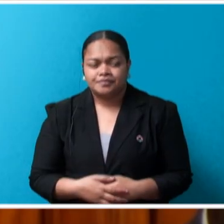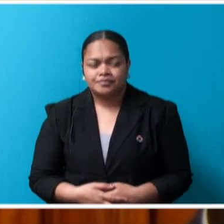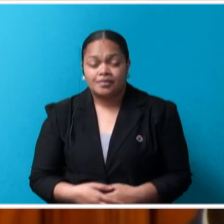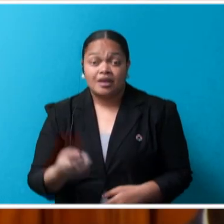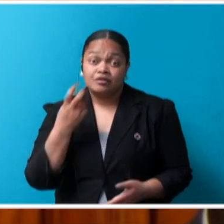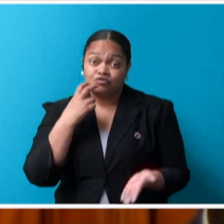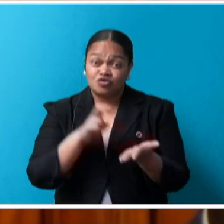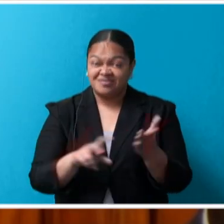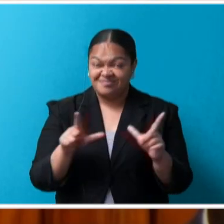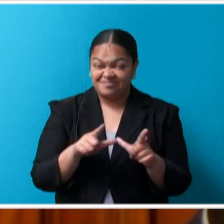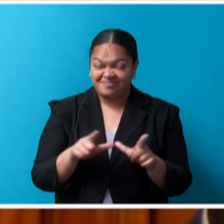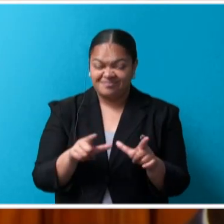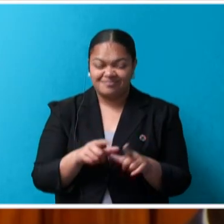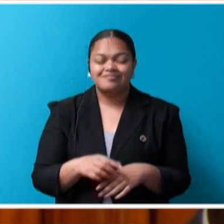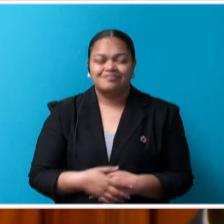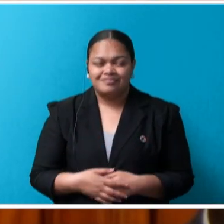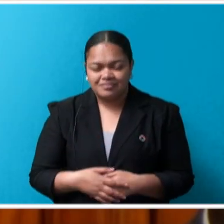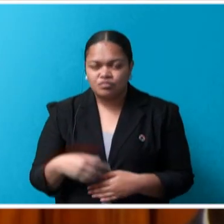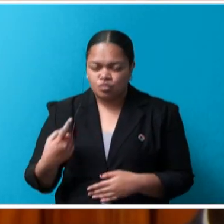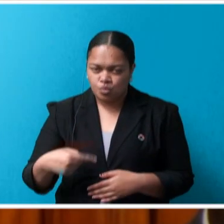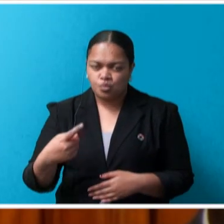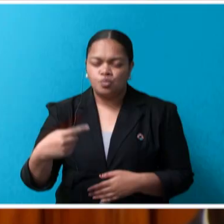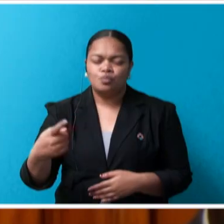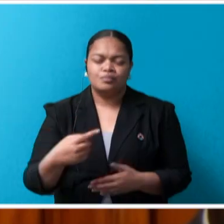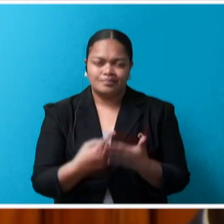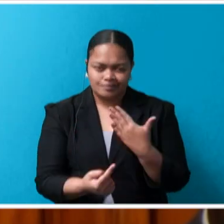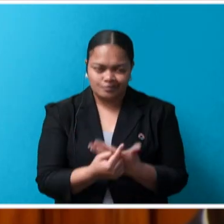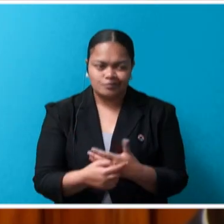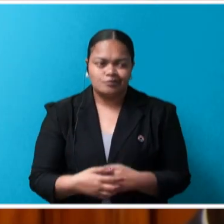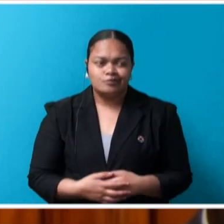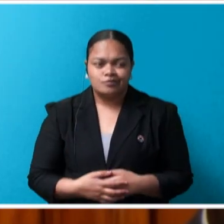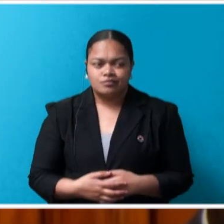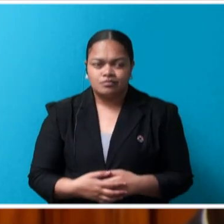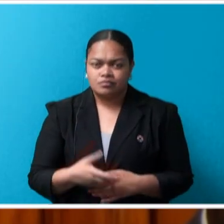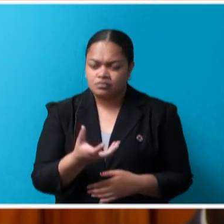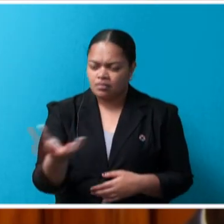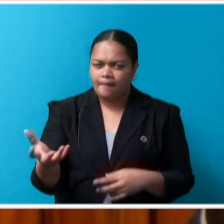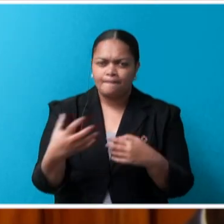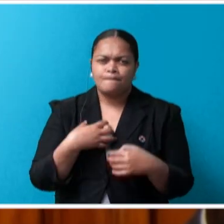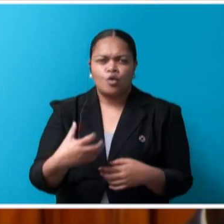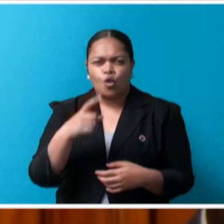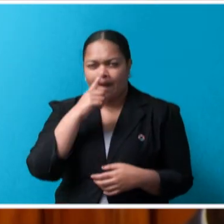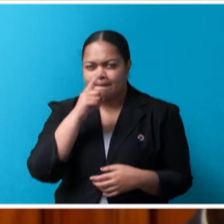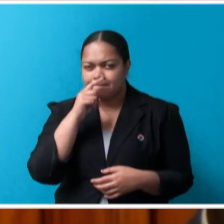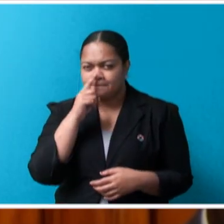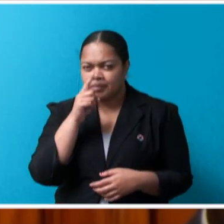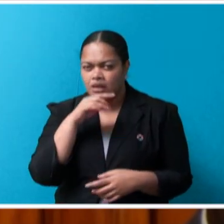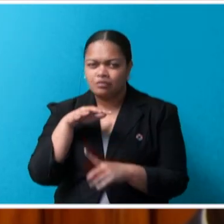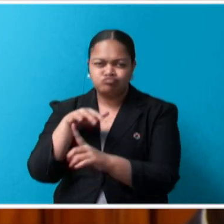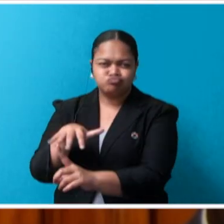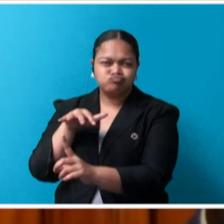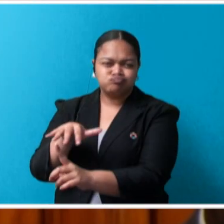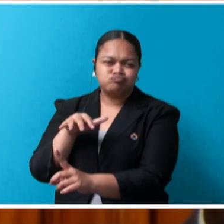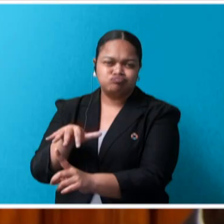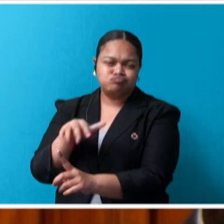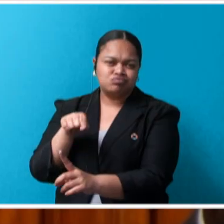Registration of new cooperatives continue on an upward trend, a sign that more of our people are choosing cooperative model